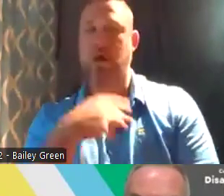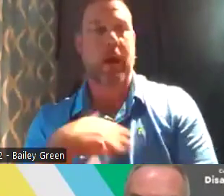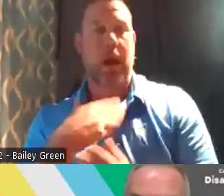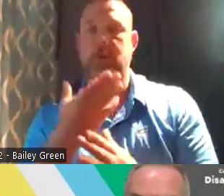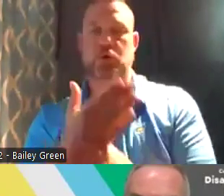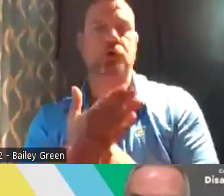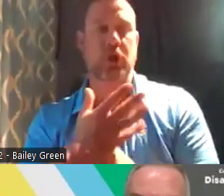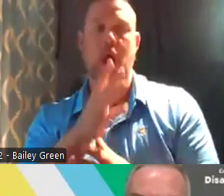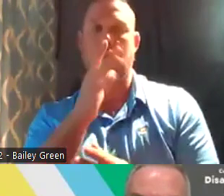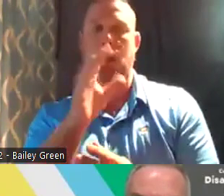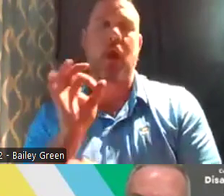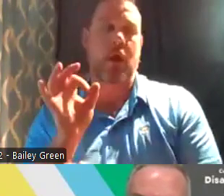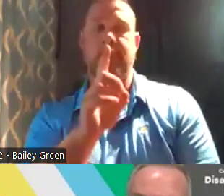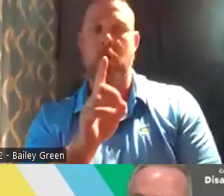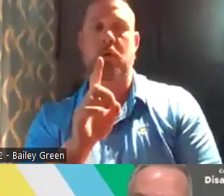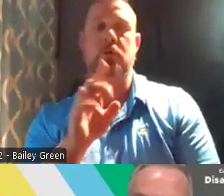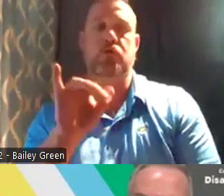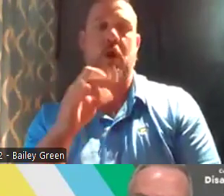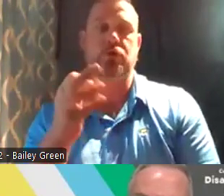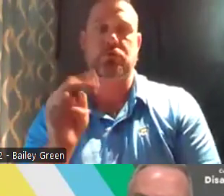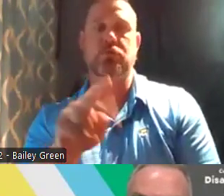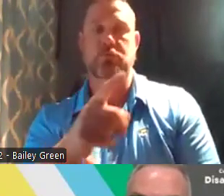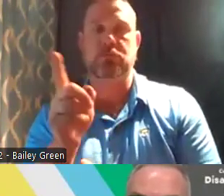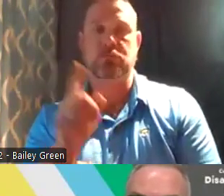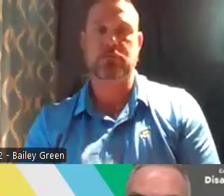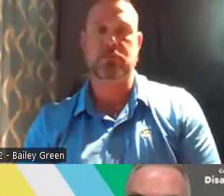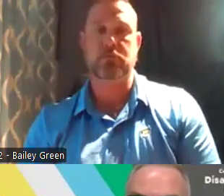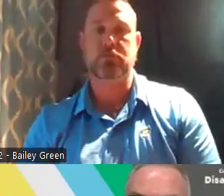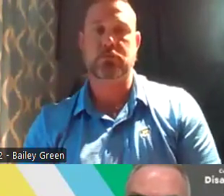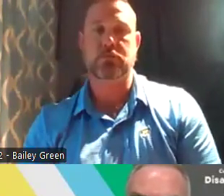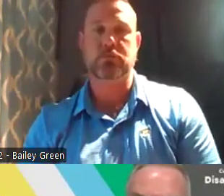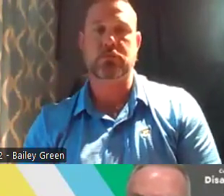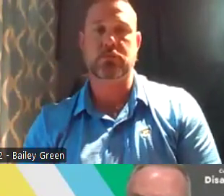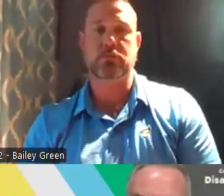I can forward that on to Ranjana. Thank you. Mhm.